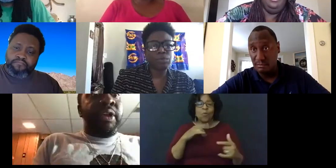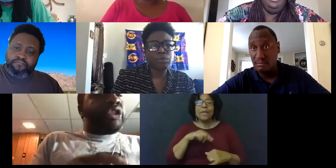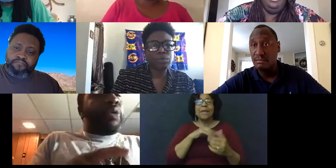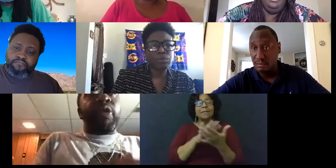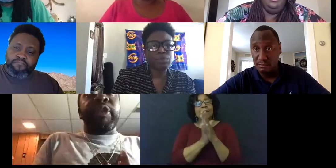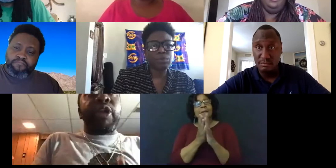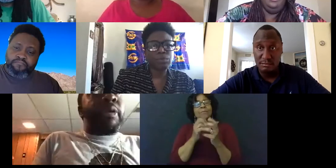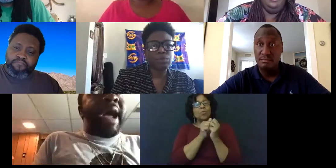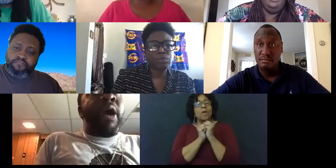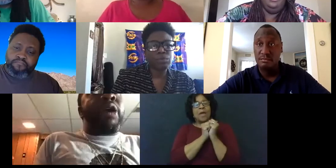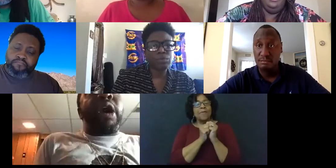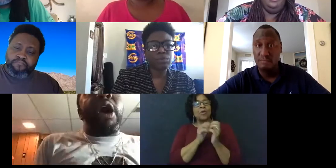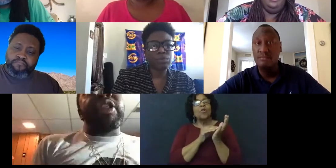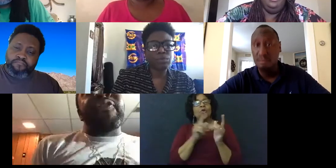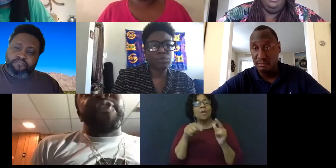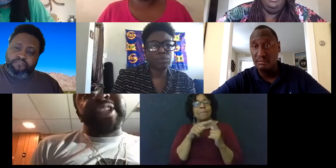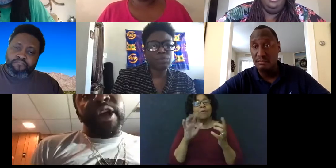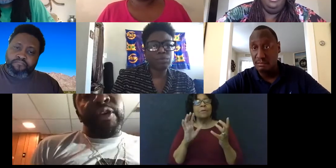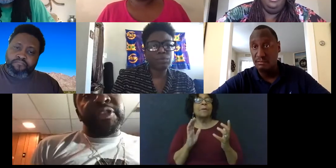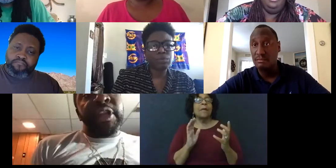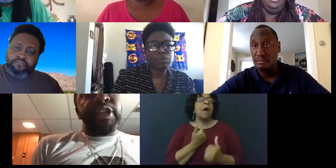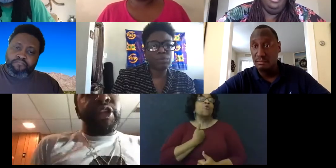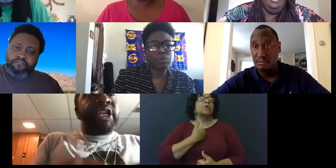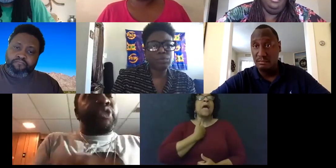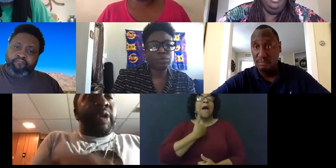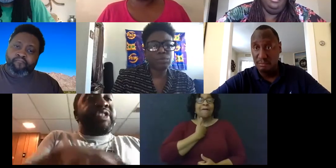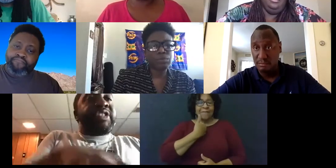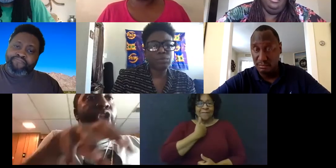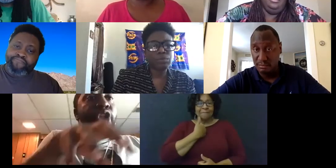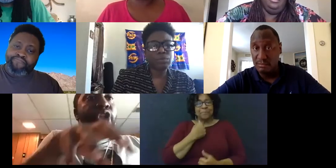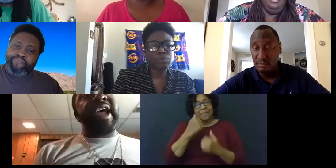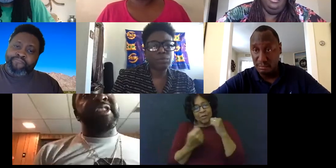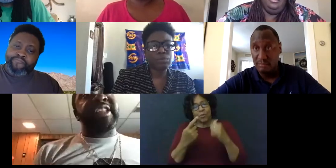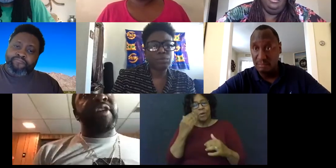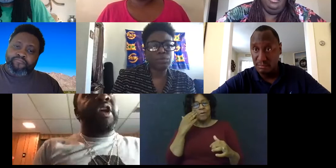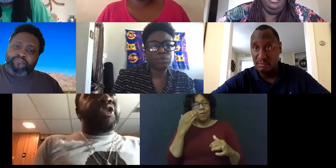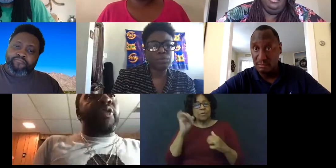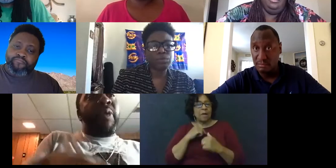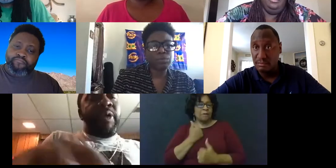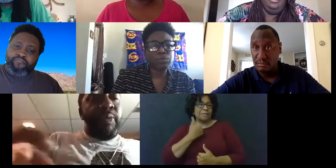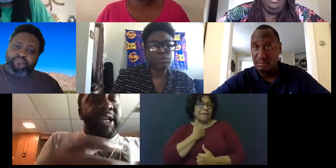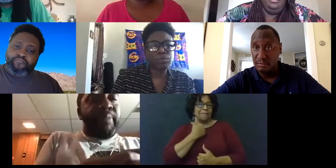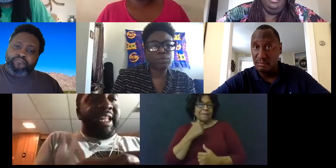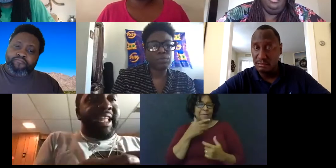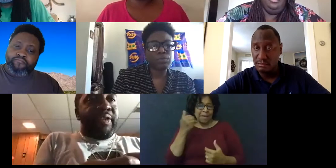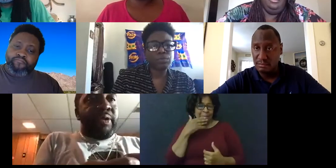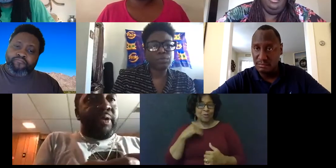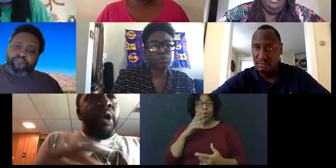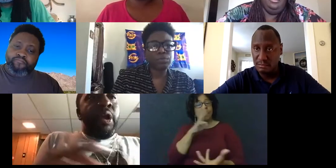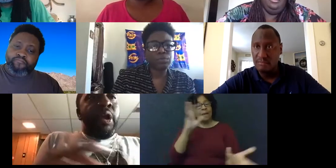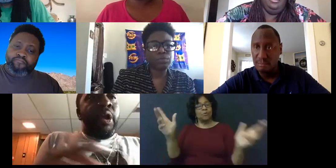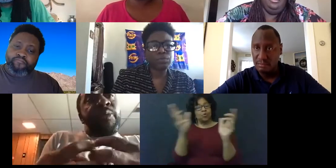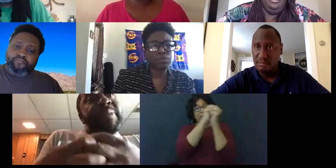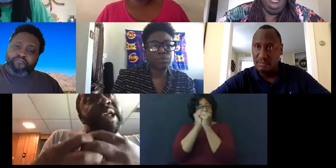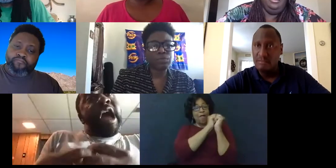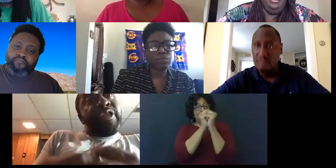together. So we're going to learn about all of ourselves. You know, each one of us know that ourselves, So that way, when we come together, we